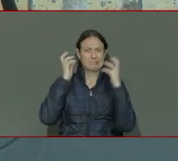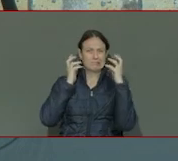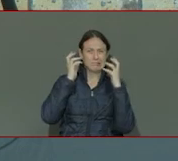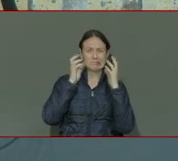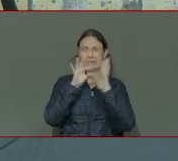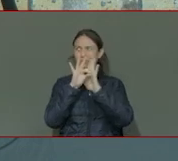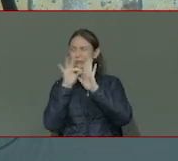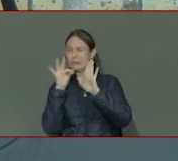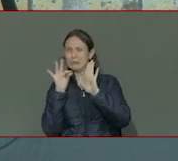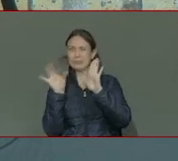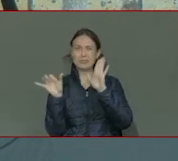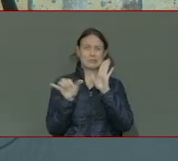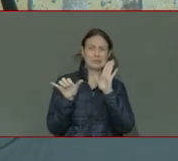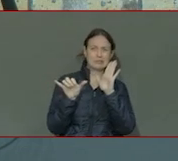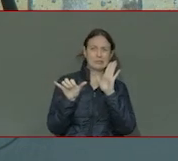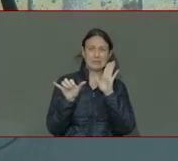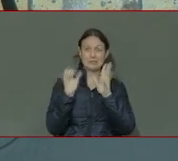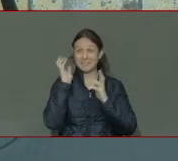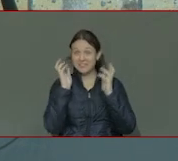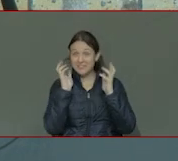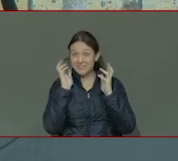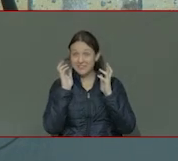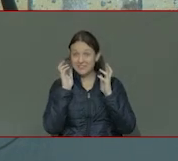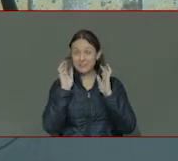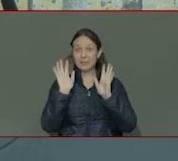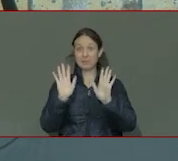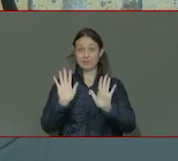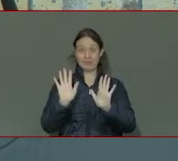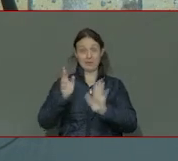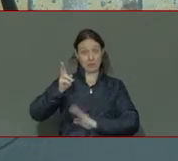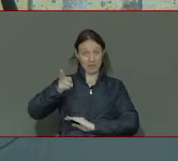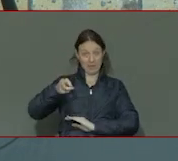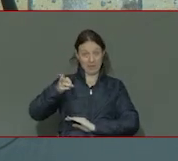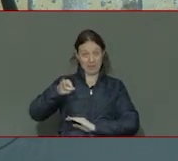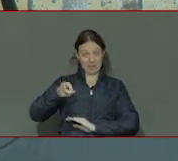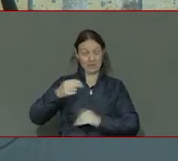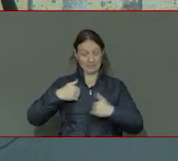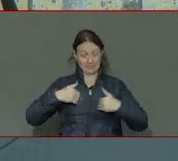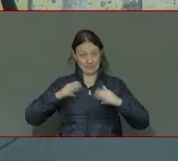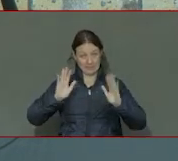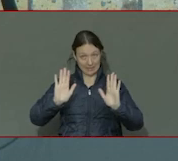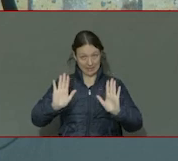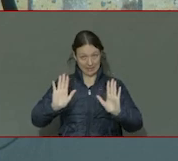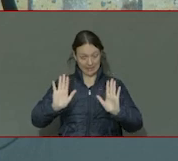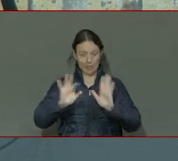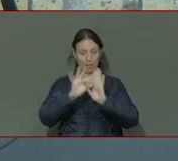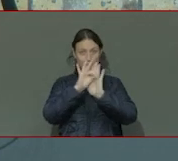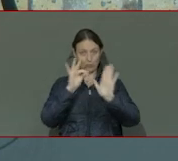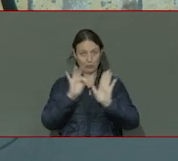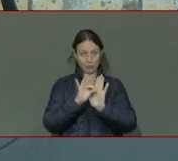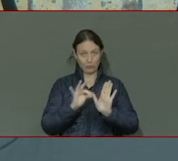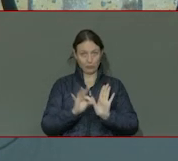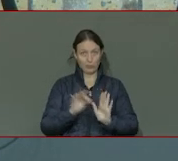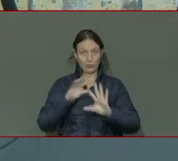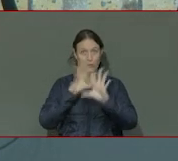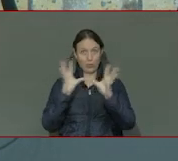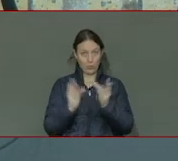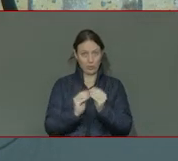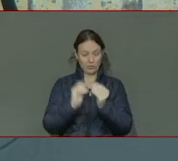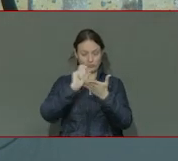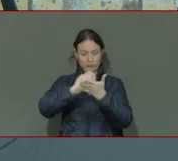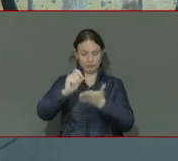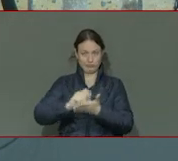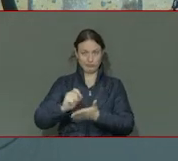the main problem. So if I just go through the formulas before we start, that will make it easier.